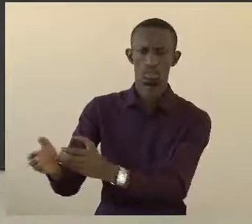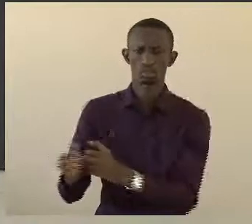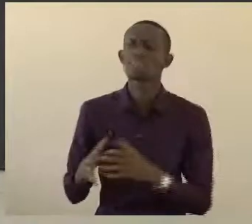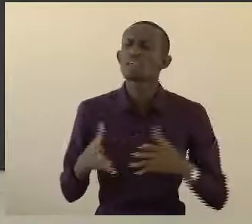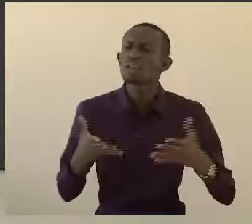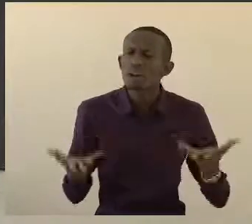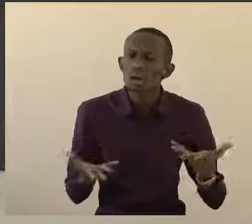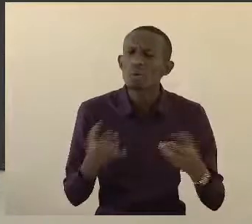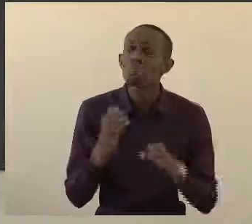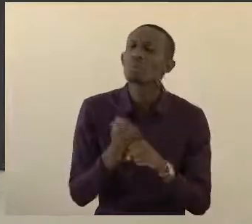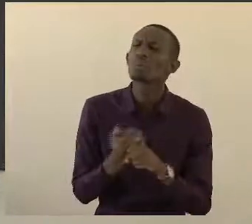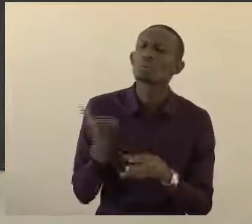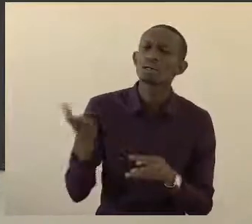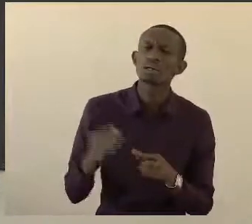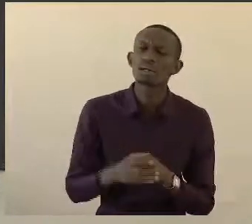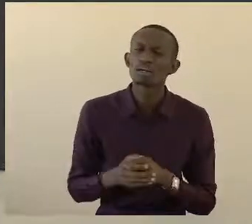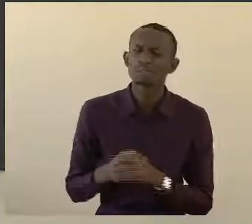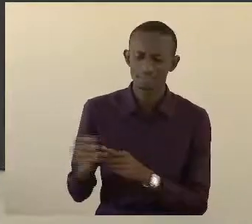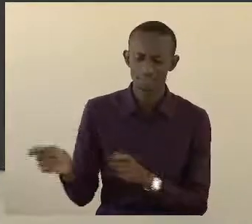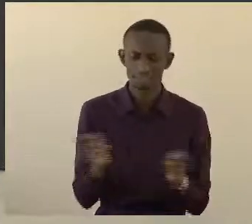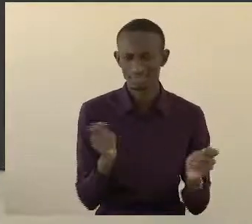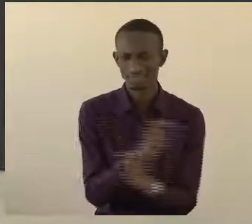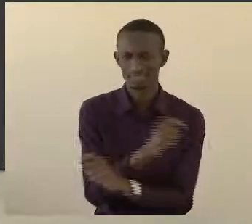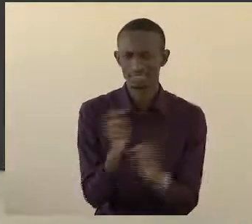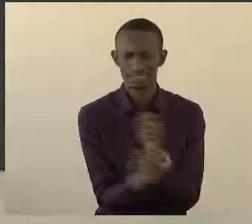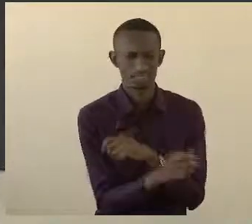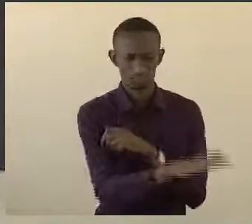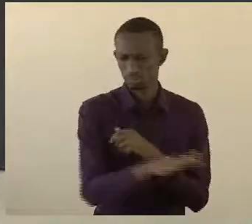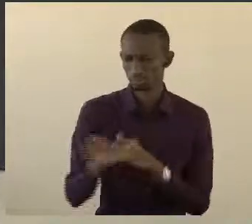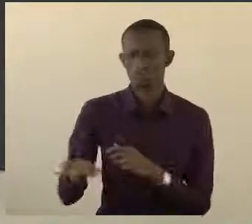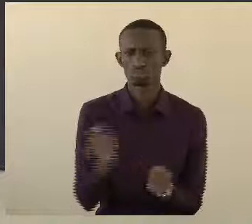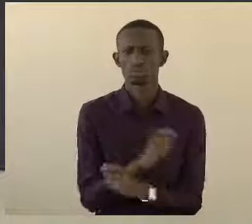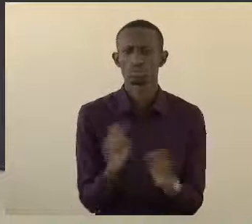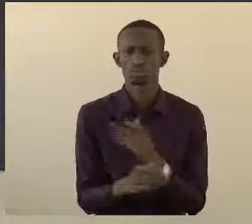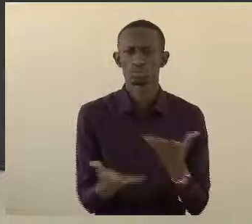that? Changing the position of that hydroxyl group.